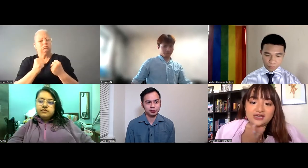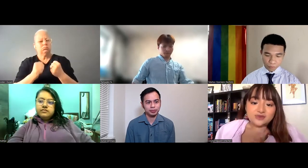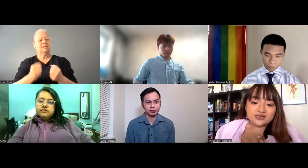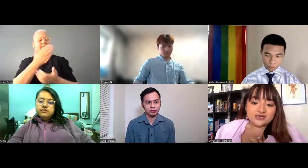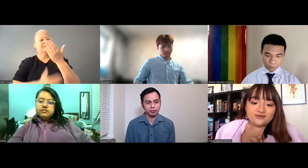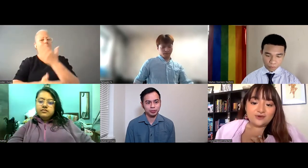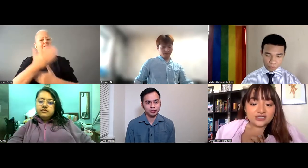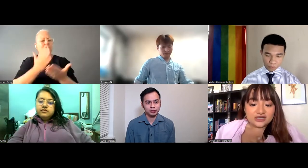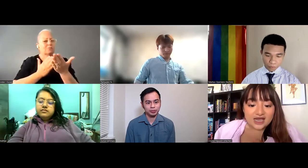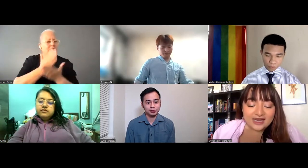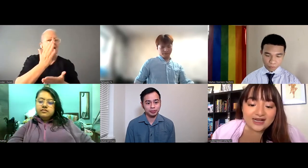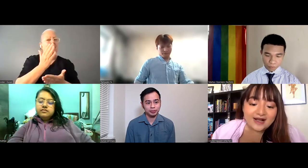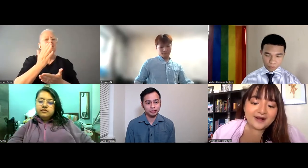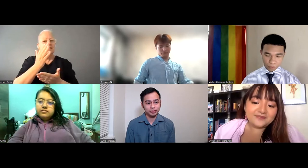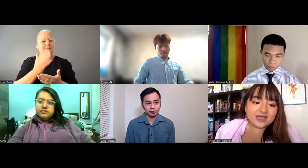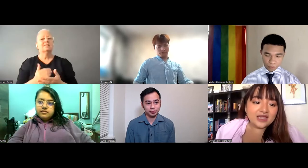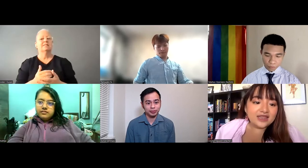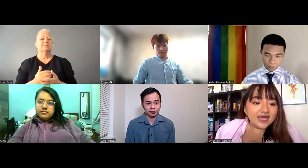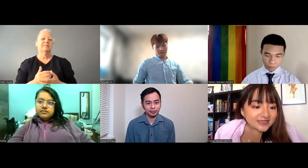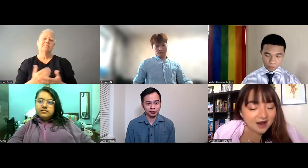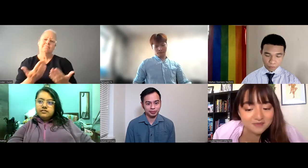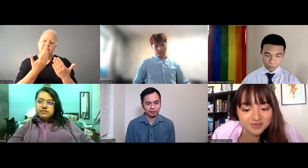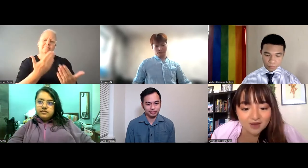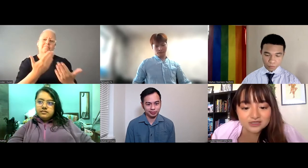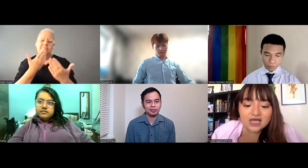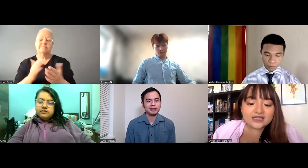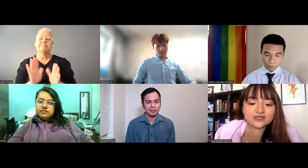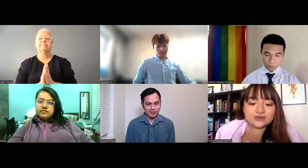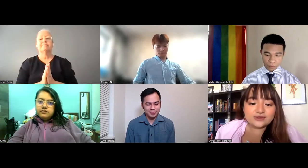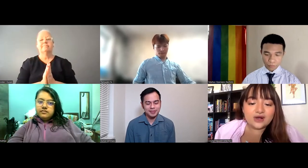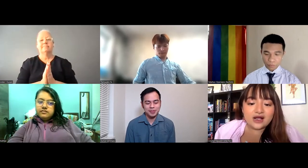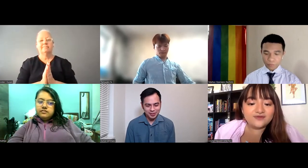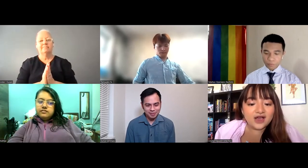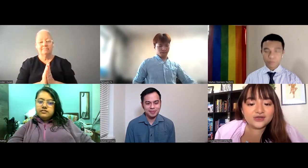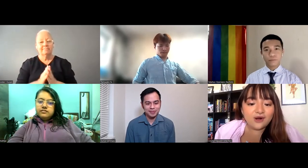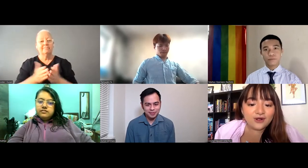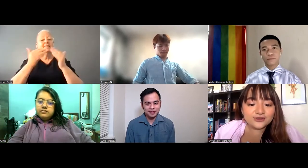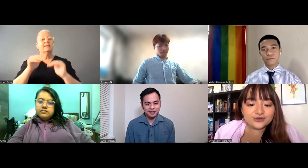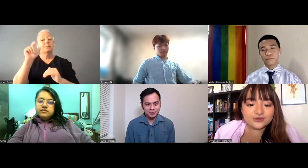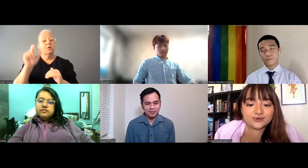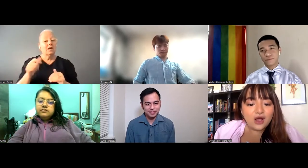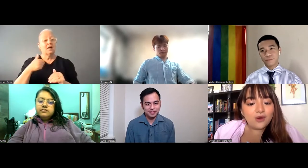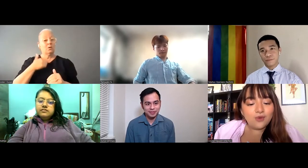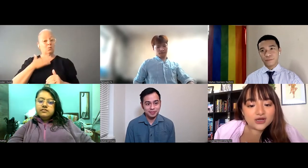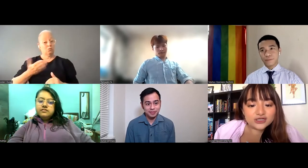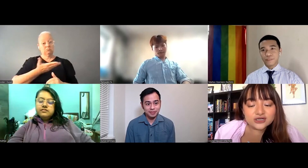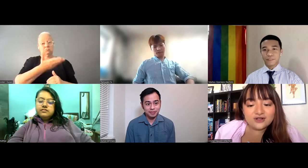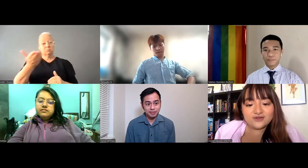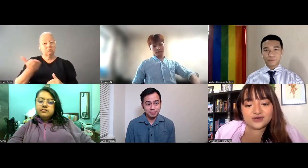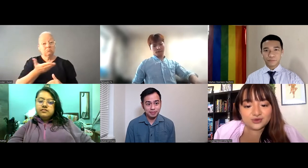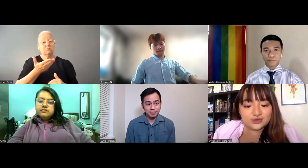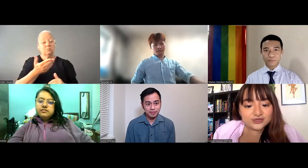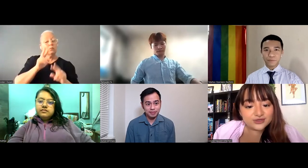your engagement for today. Next up, I would like to invite you all to watch